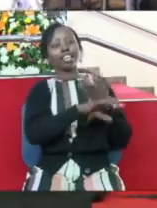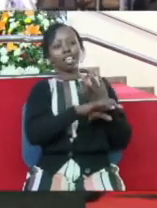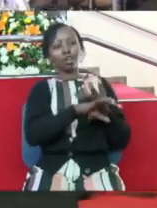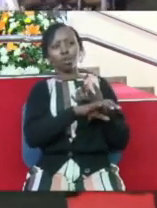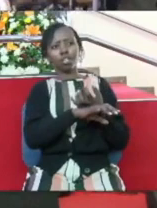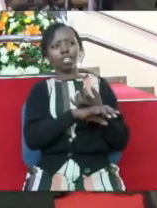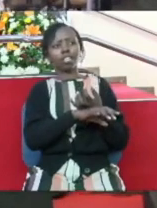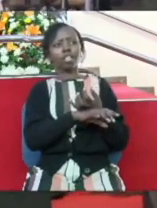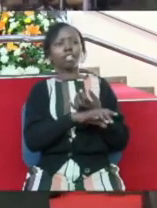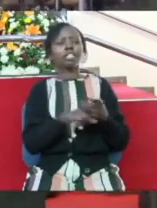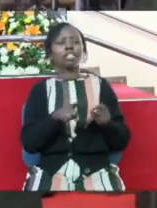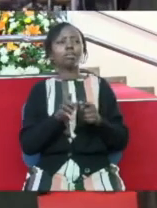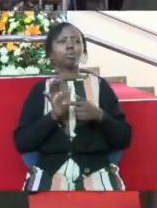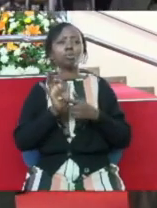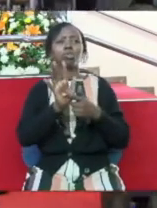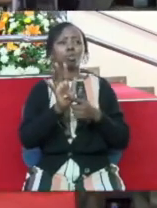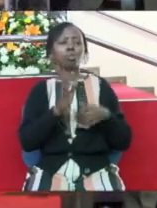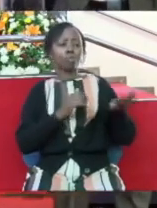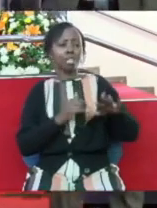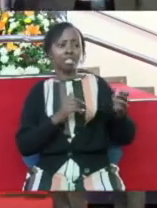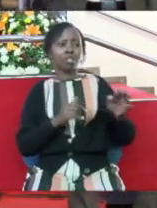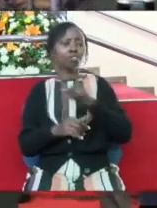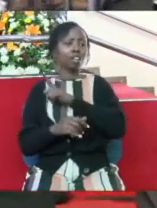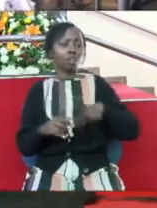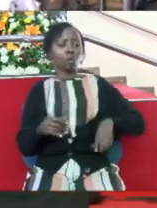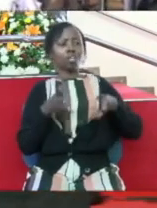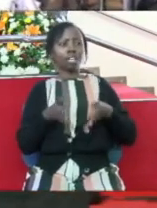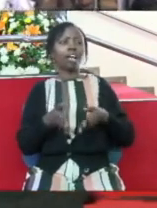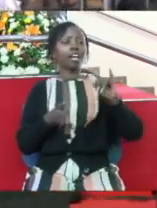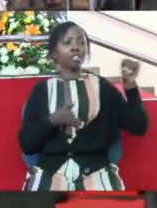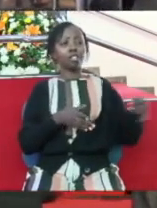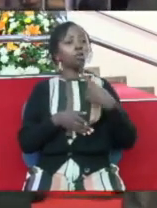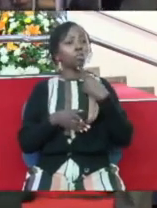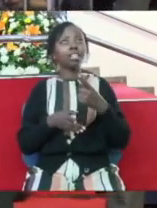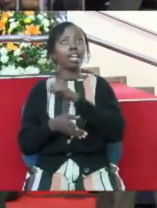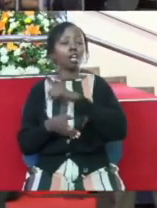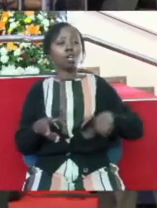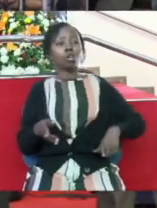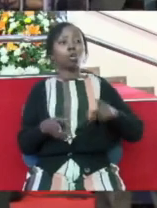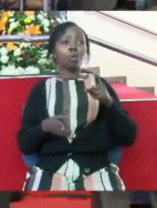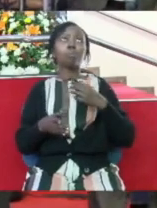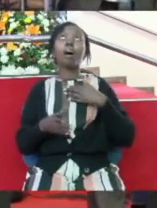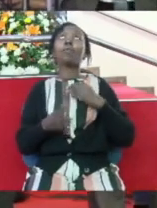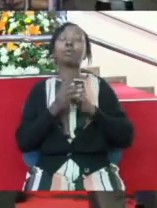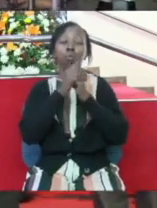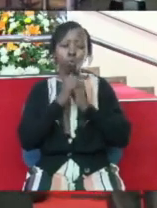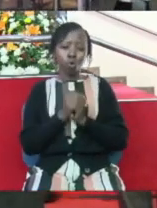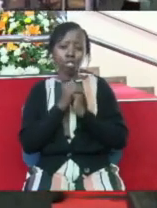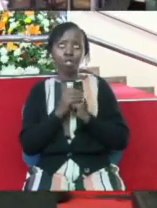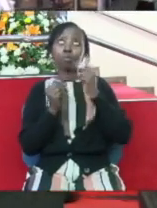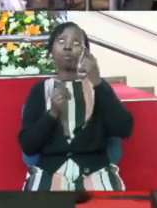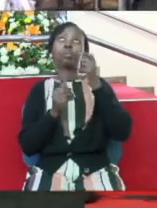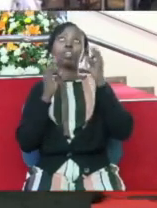Kama ishara ya uwepo wa Mungu. And it tells the Lord, I will worship you if you bless me on my journey. Na akasema nitakuabudu utapo nibariki katika njia safari. And he went